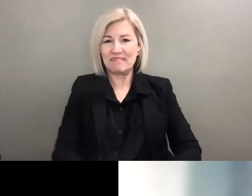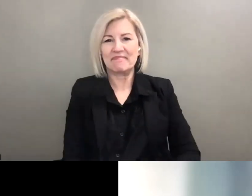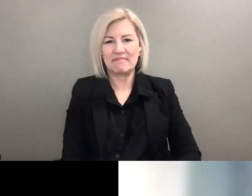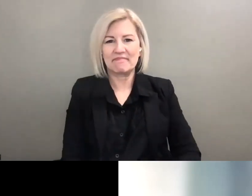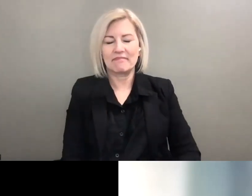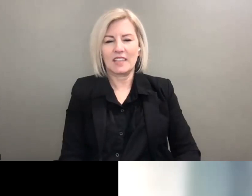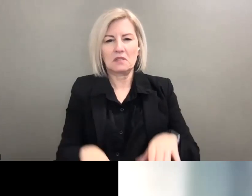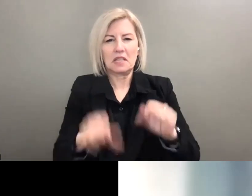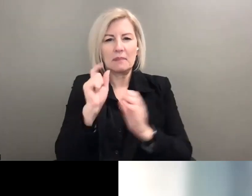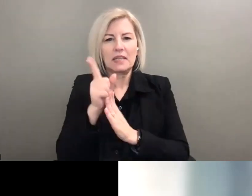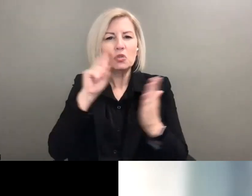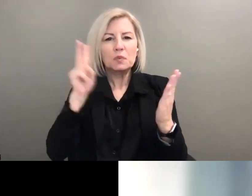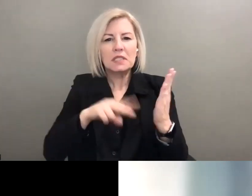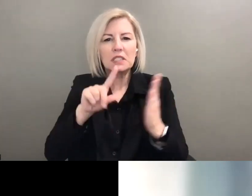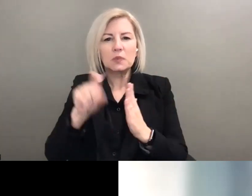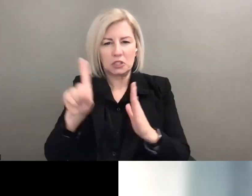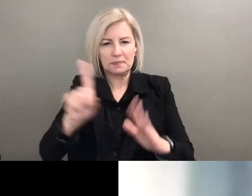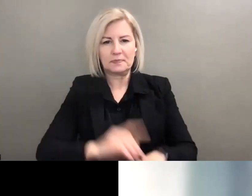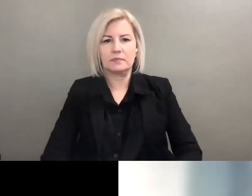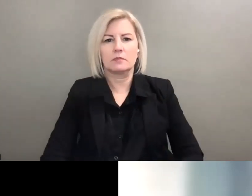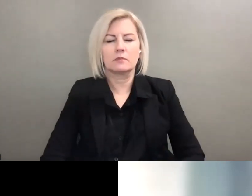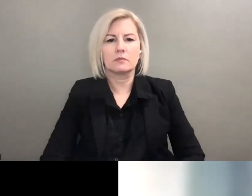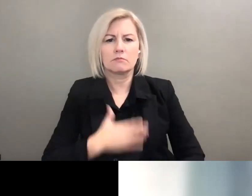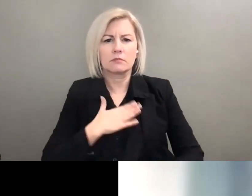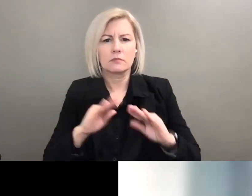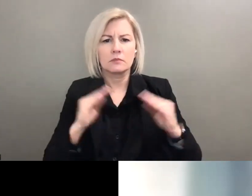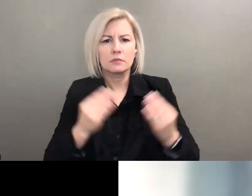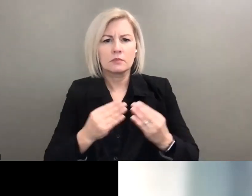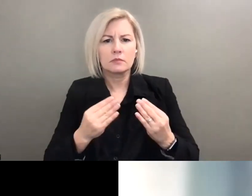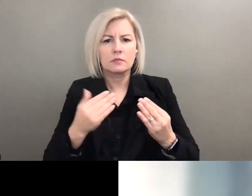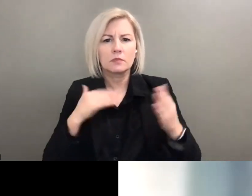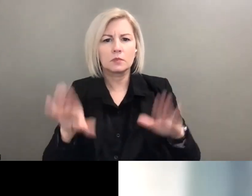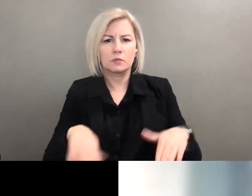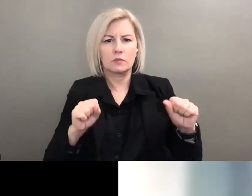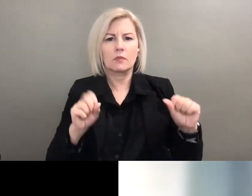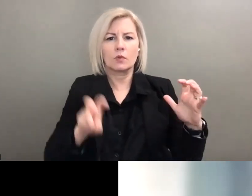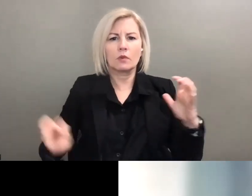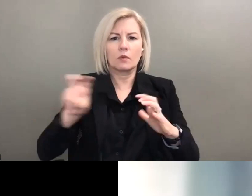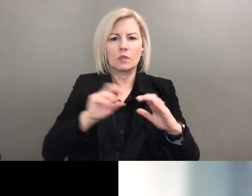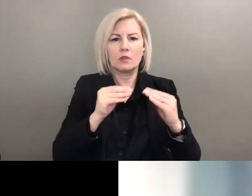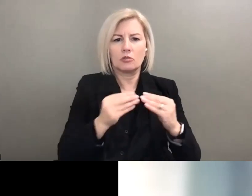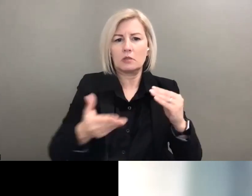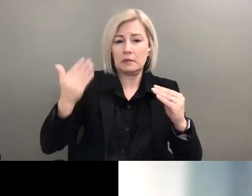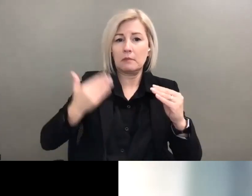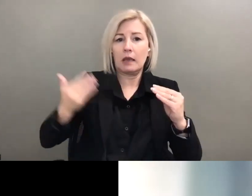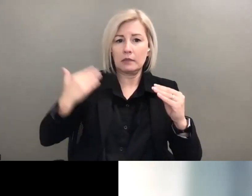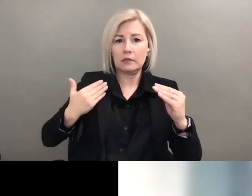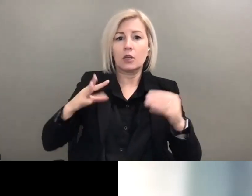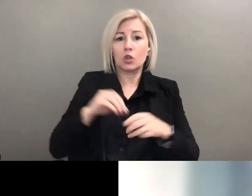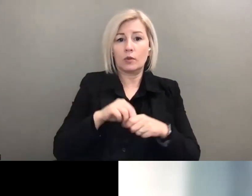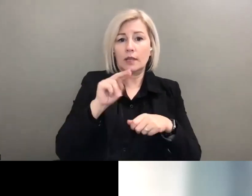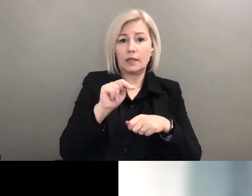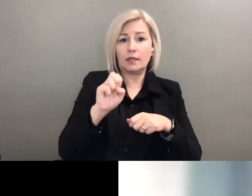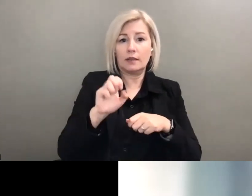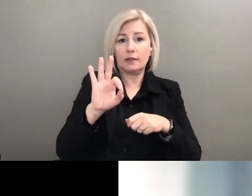to take a minute to read this question. It says, my organization has hosted touring organizations in the past, including